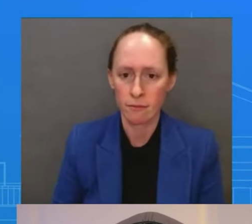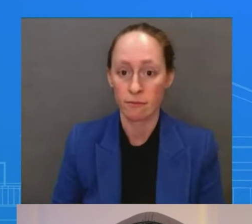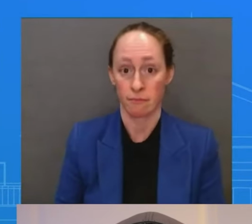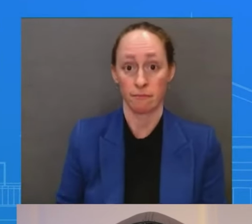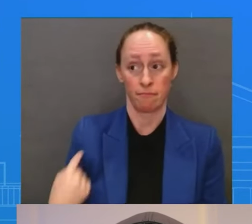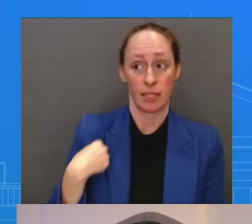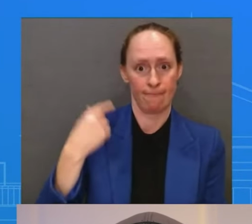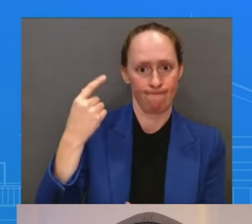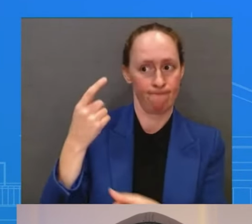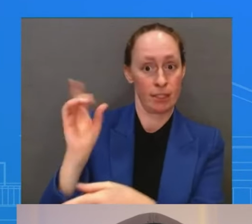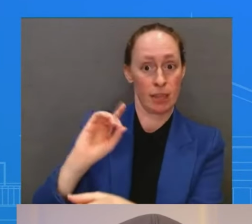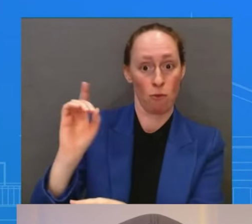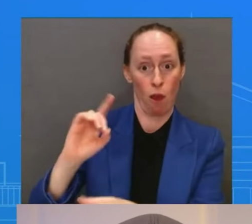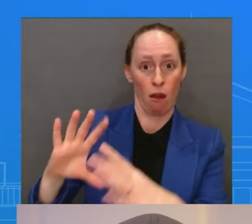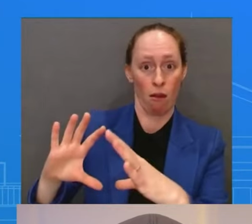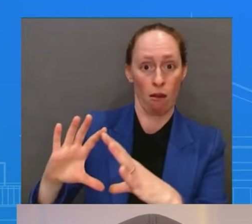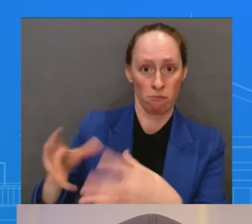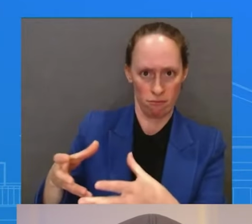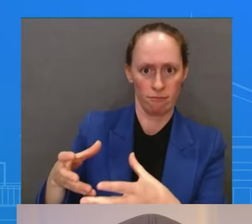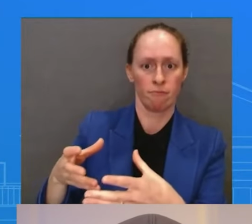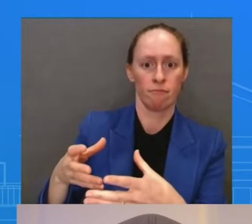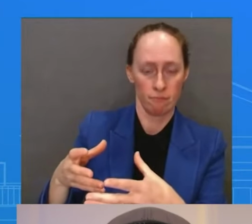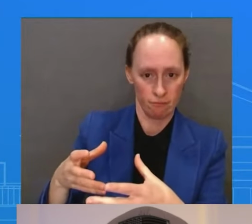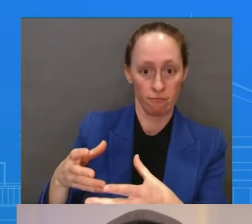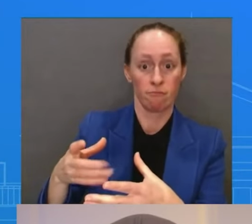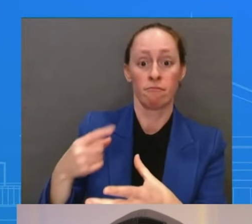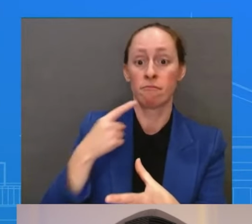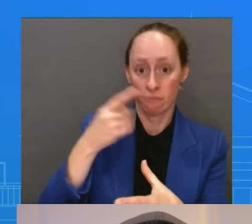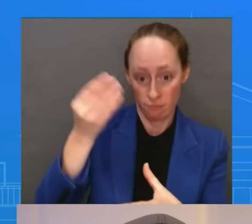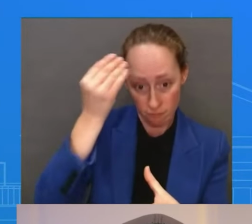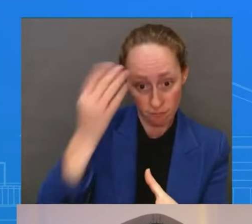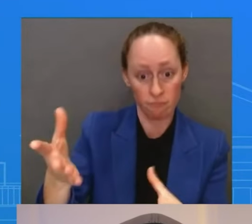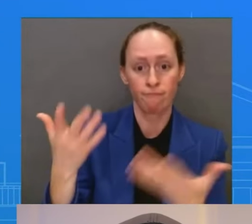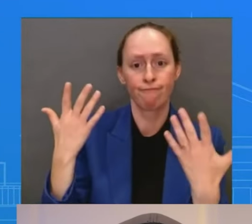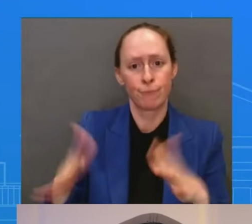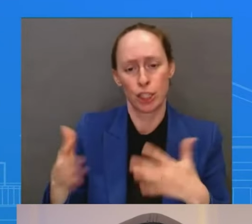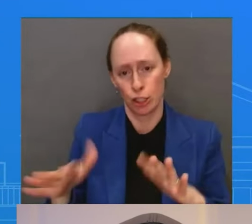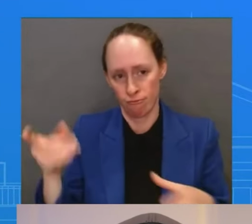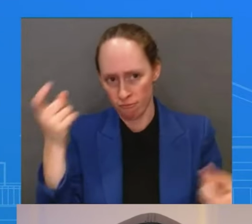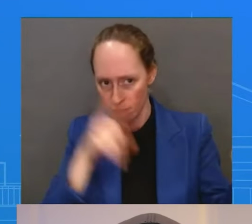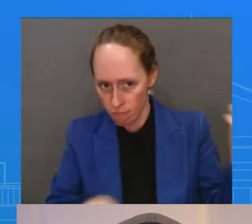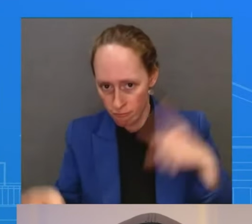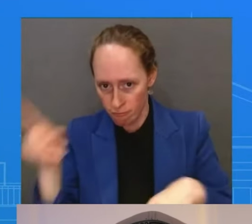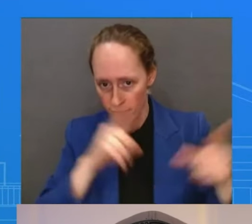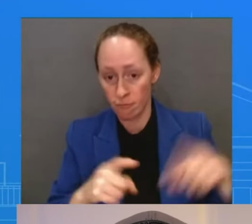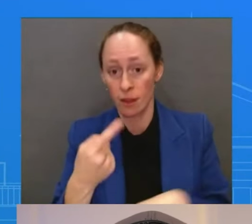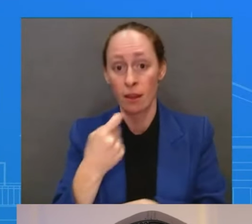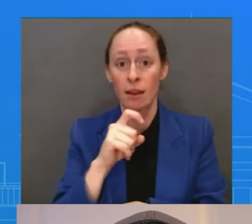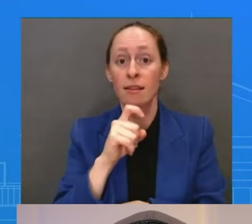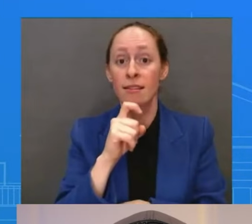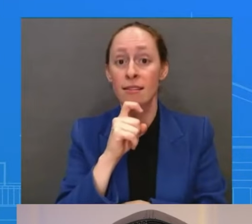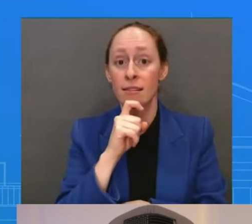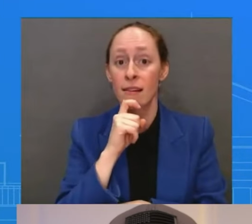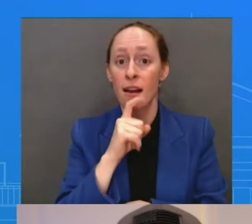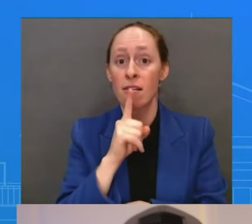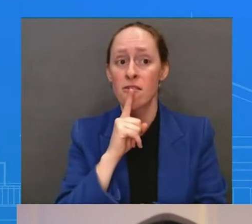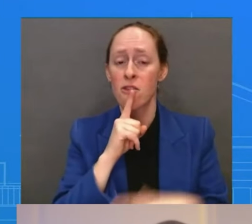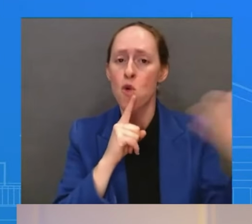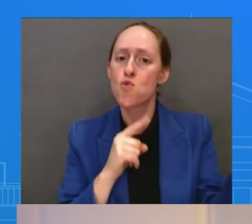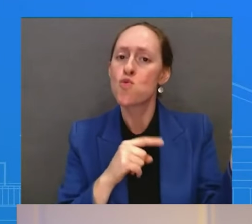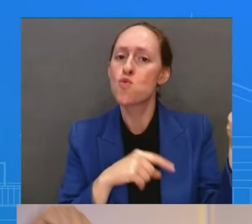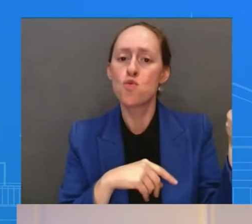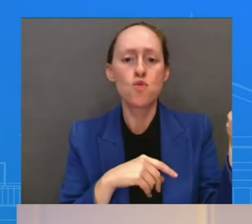with Qatar not to let those funds be dispersed. Why is it that you won't come out and say that the U.S. does not intend to let this money go